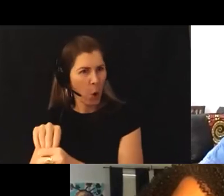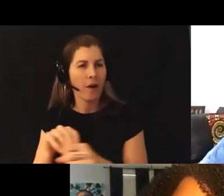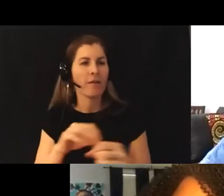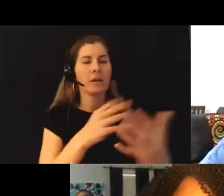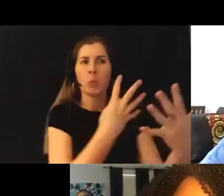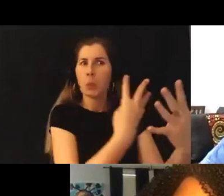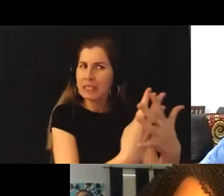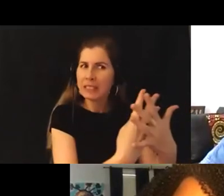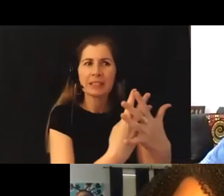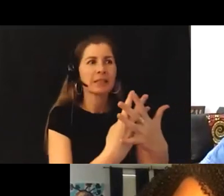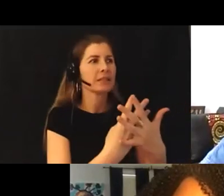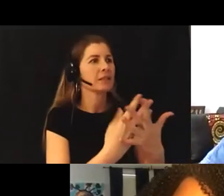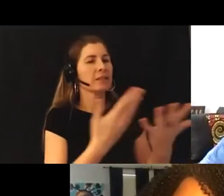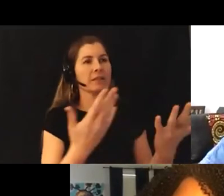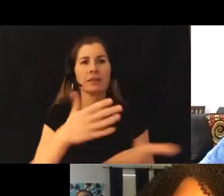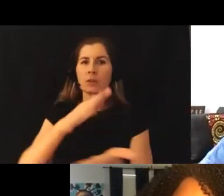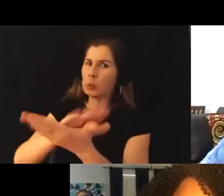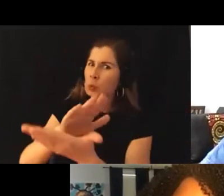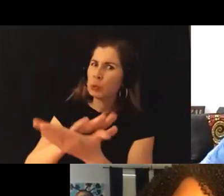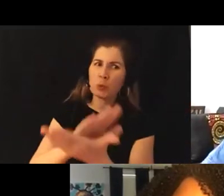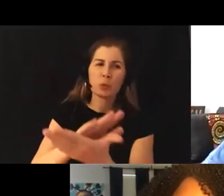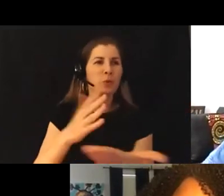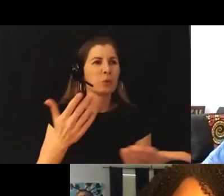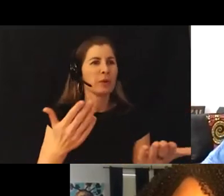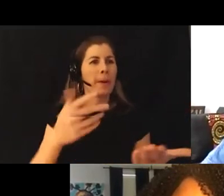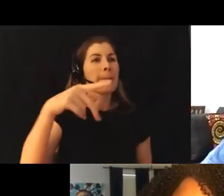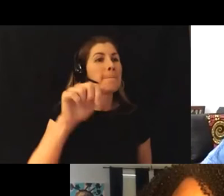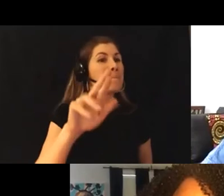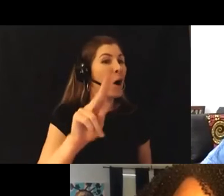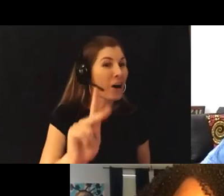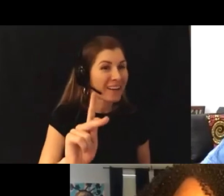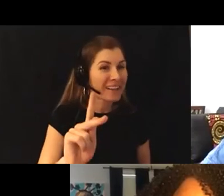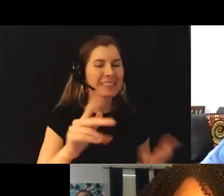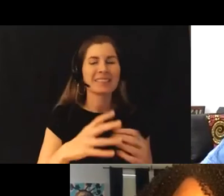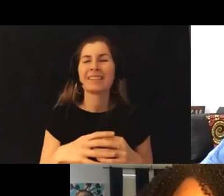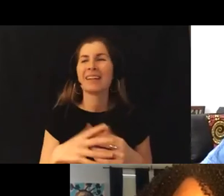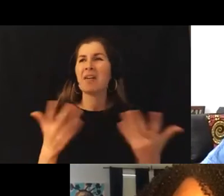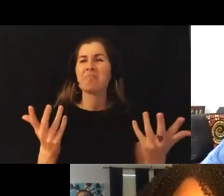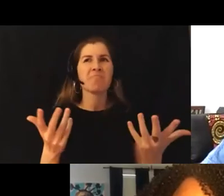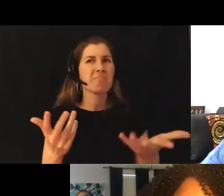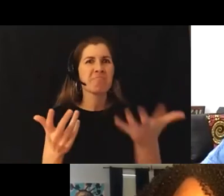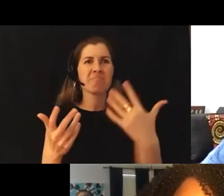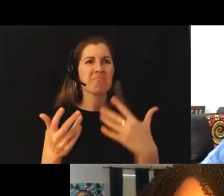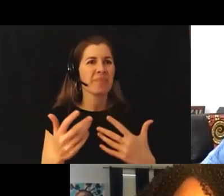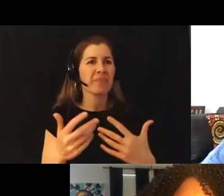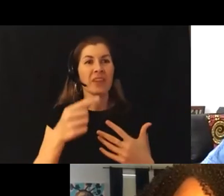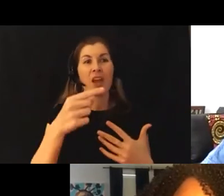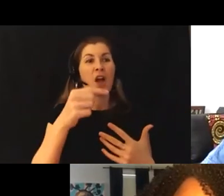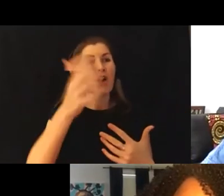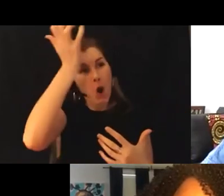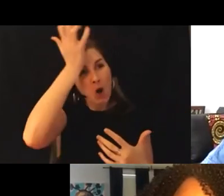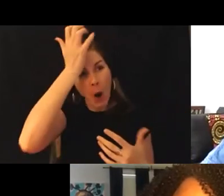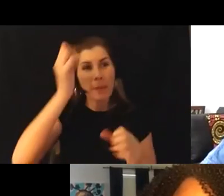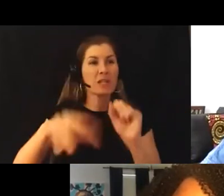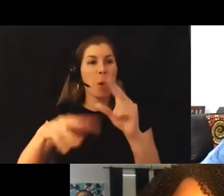incarceration facilities, to schools, to parks, to garbage disposal centers.